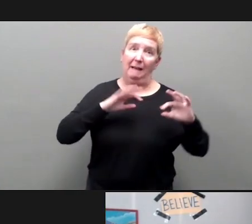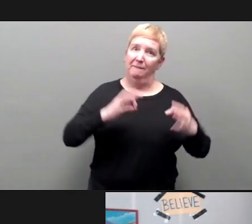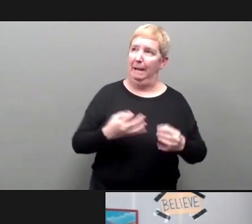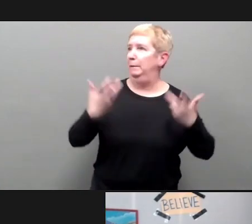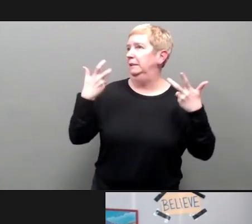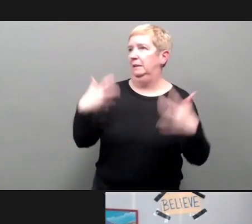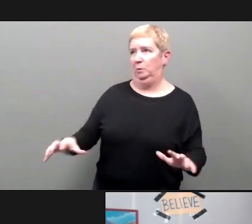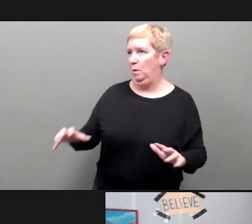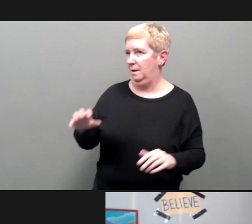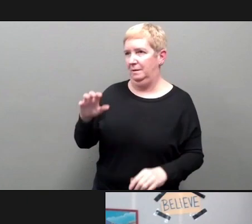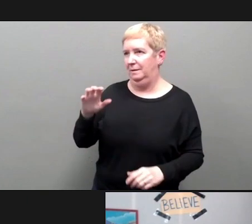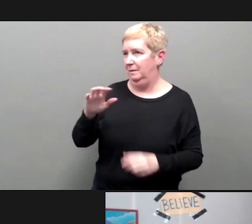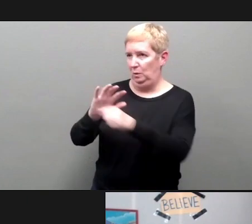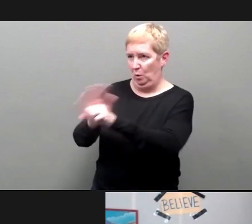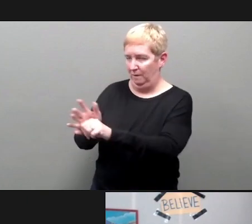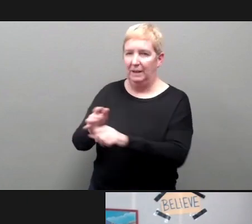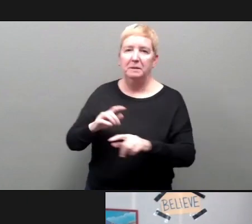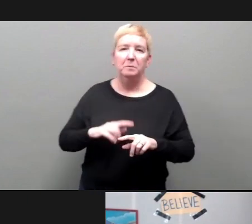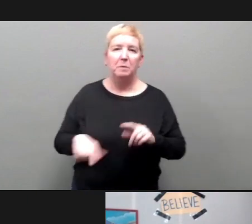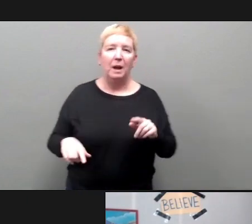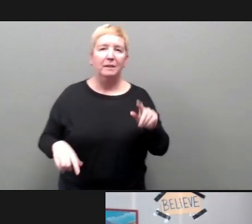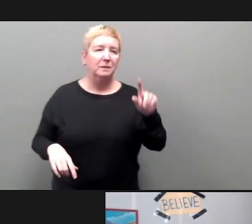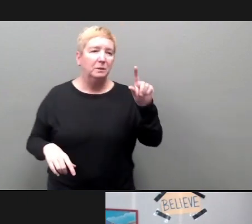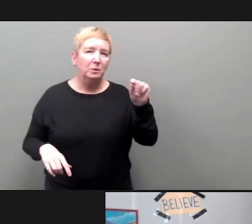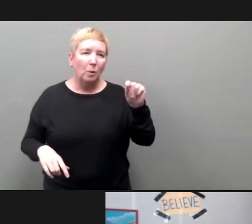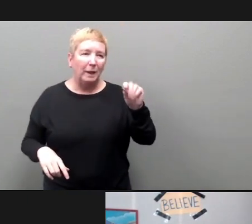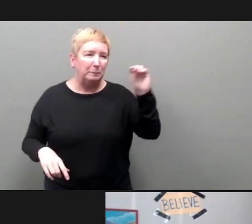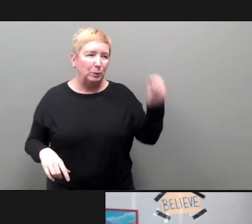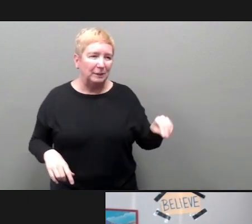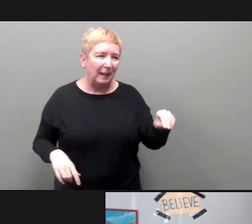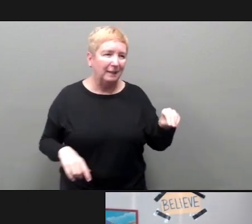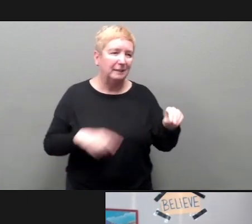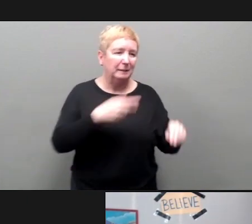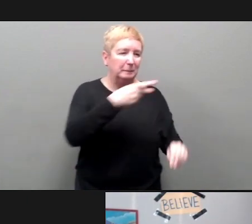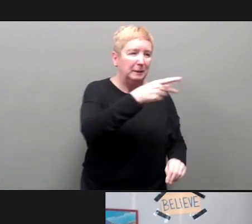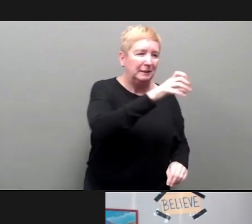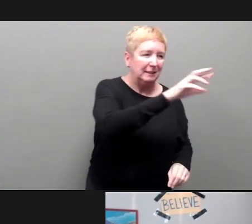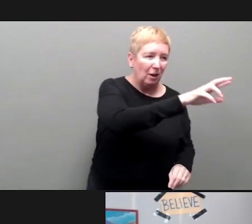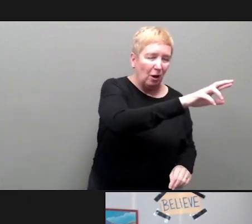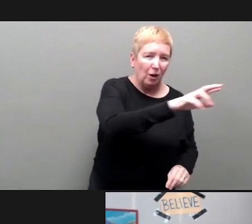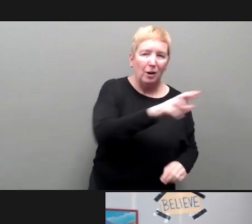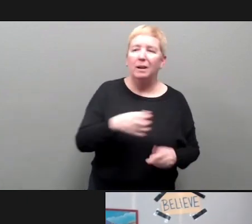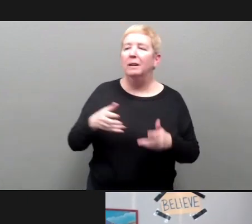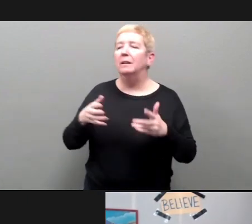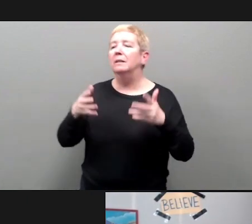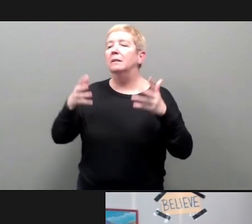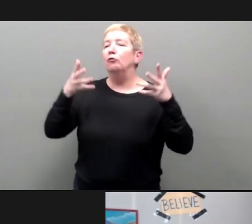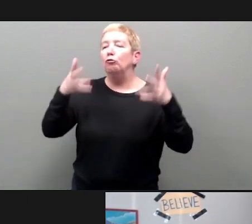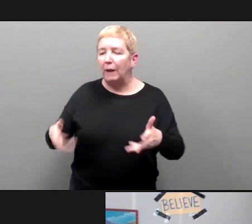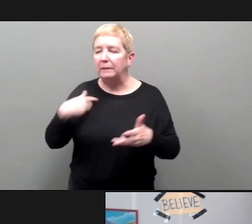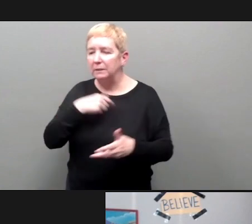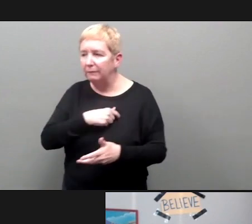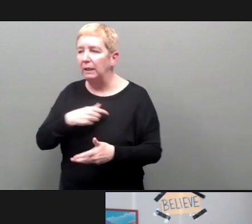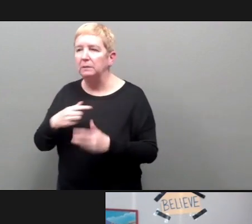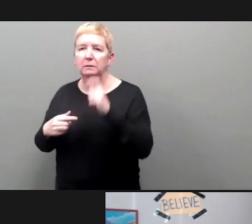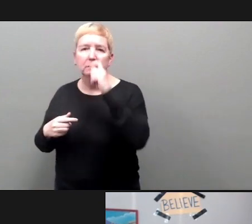COVID. Only 20% of the tests were actually PCR tests, and we all felt safe, comfortable, felt they were reliable. Laura,